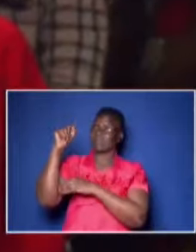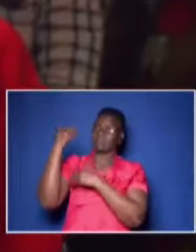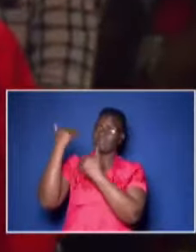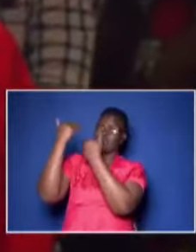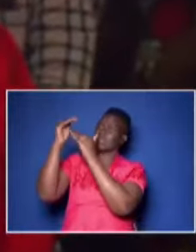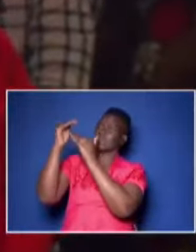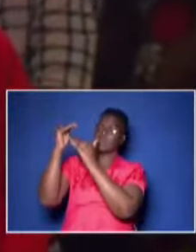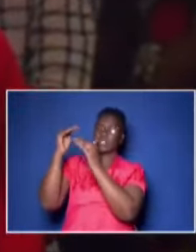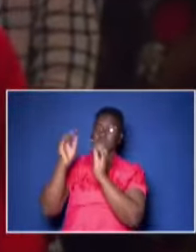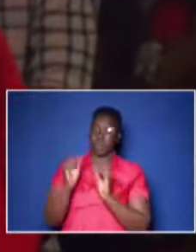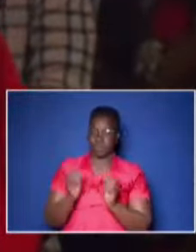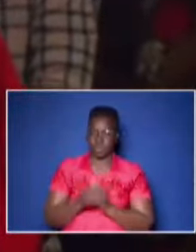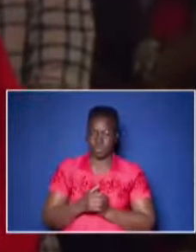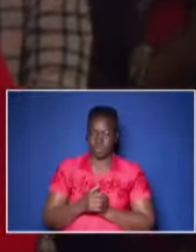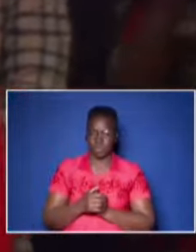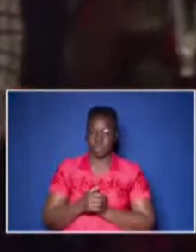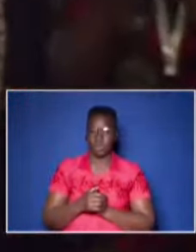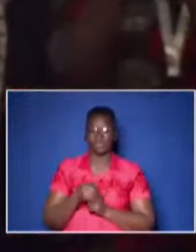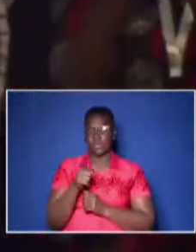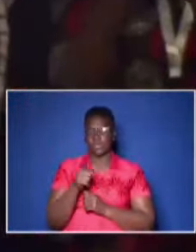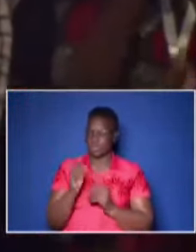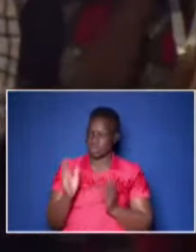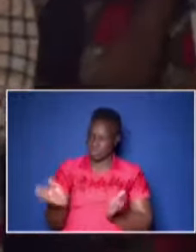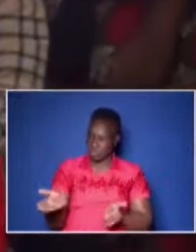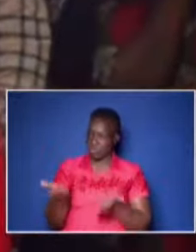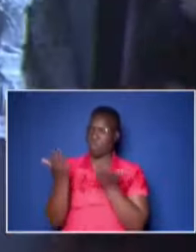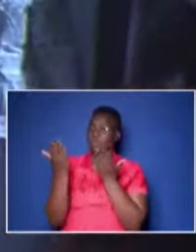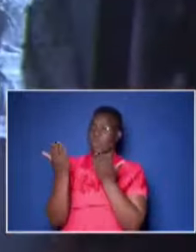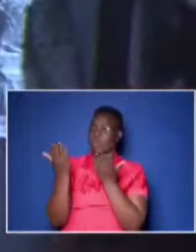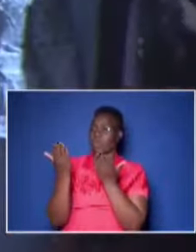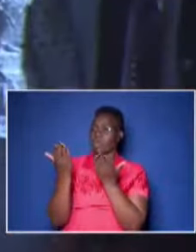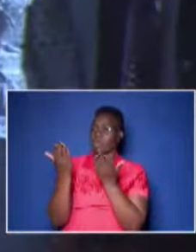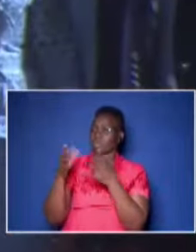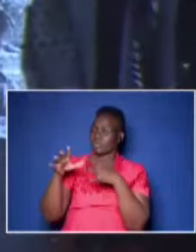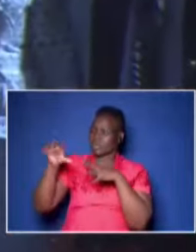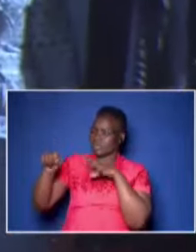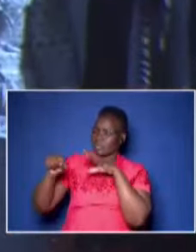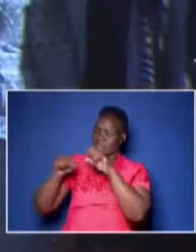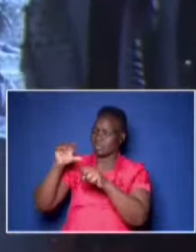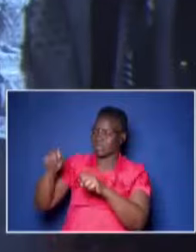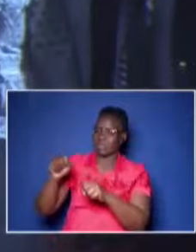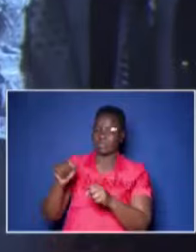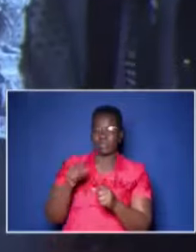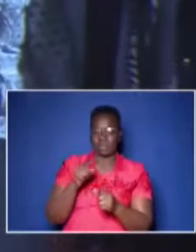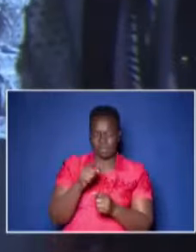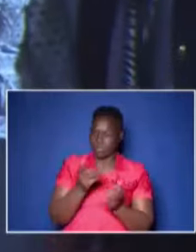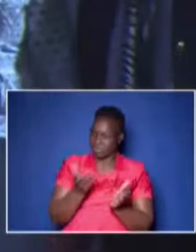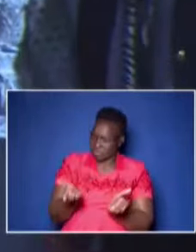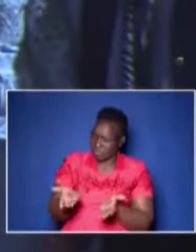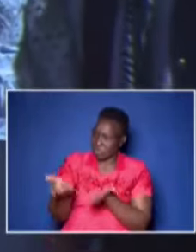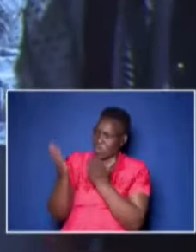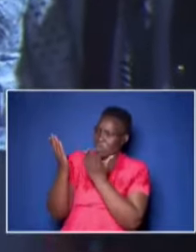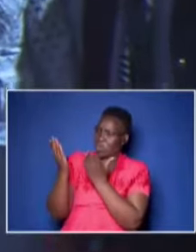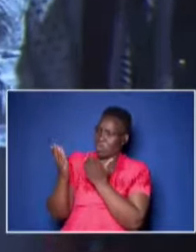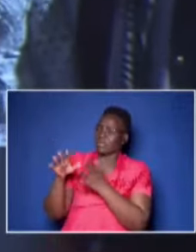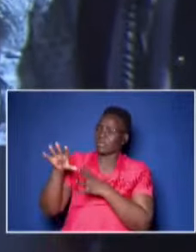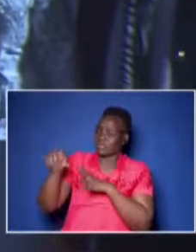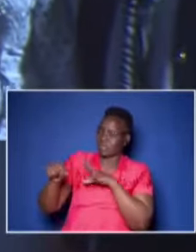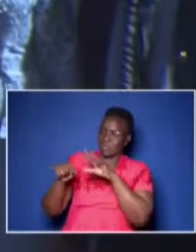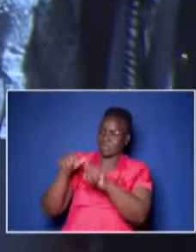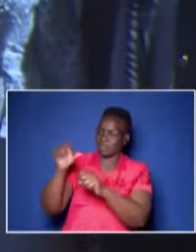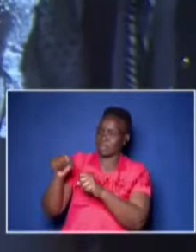limit go get them girl and say say it again go get them go get